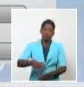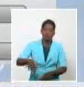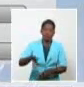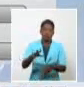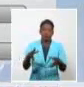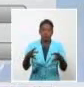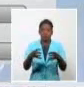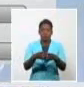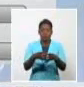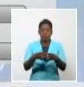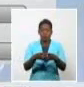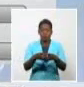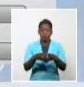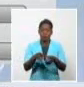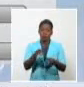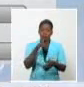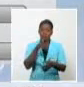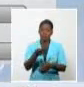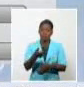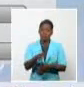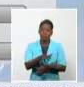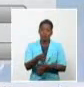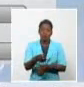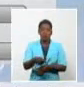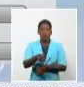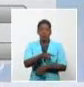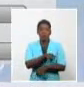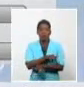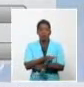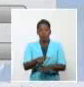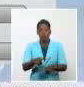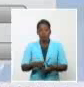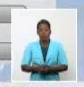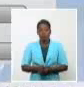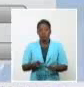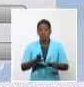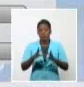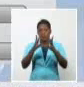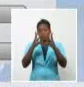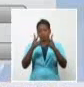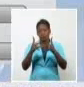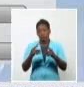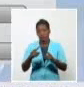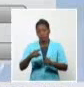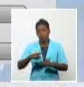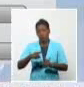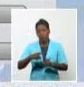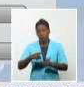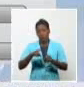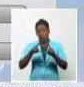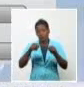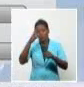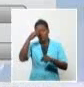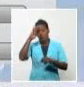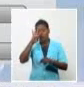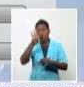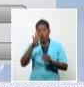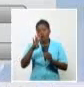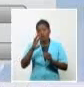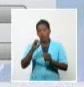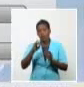1.7% positivity of the processed samples, similar to yesterday's. In this way,